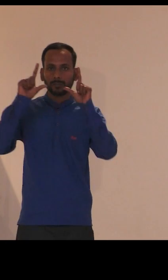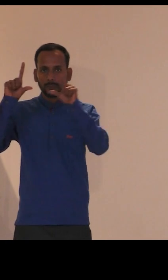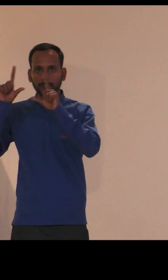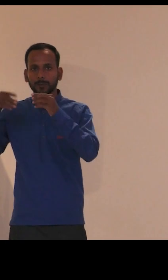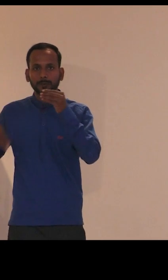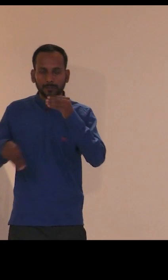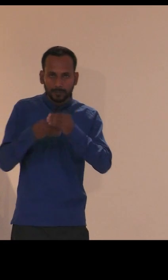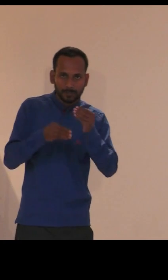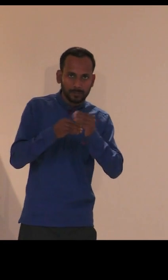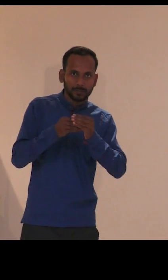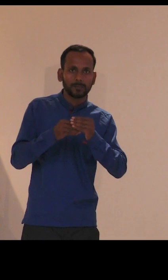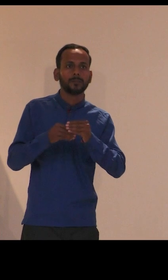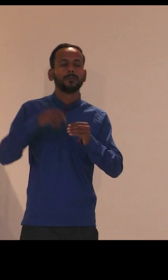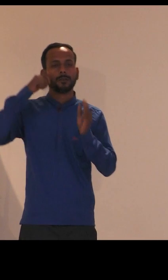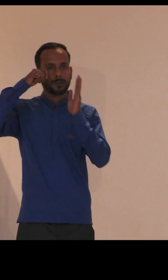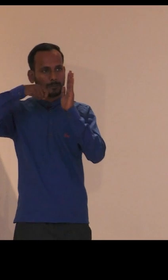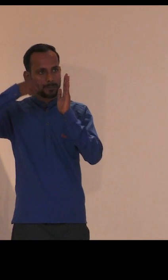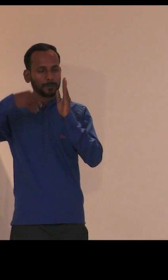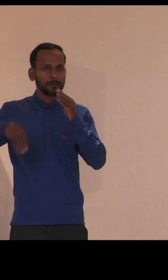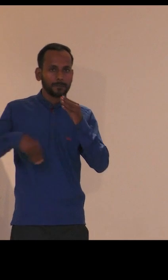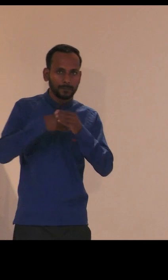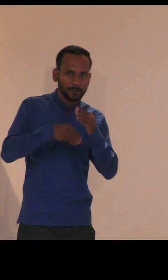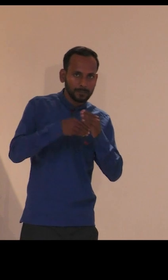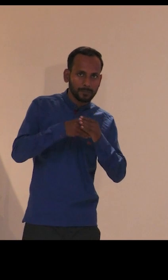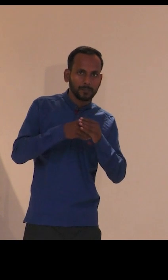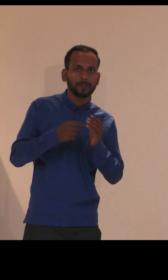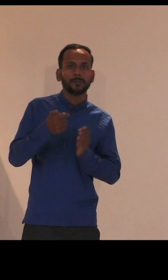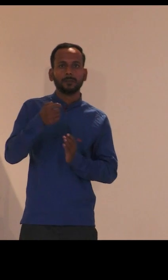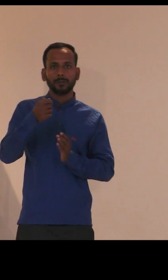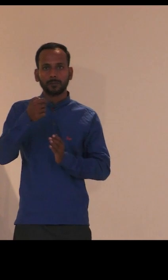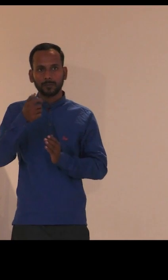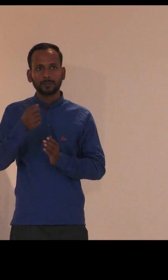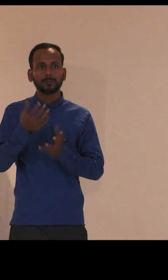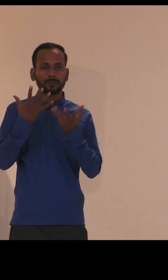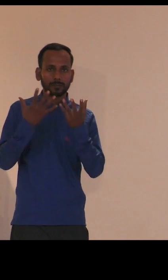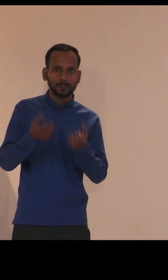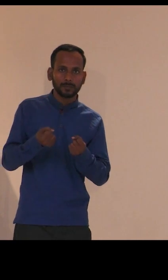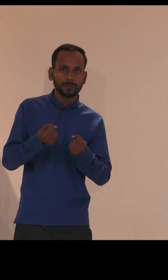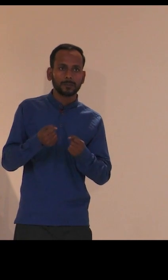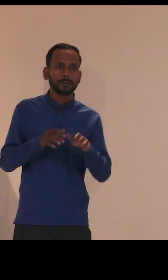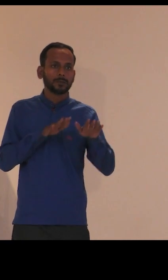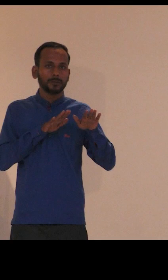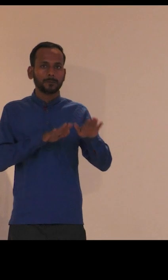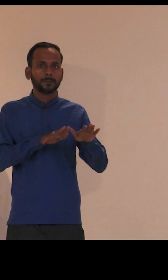the videos and put them up. So our funding requirements depended on